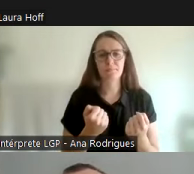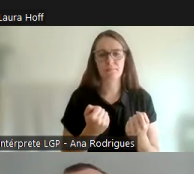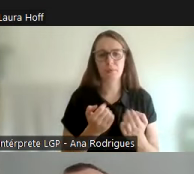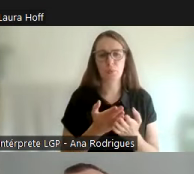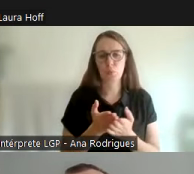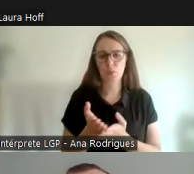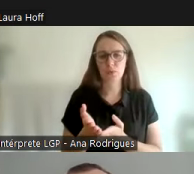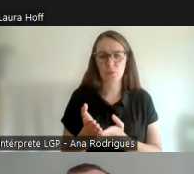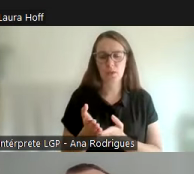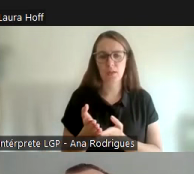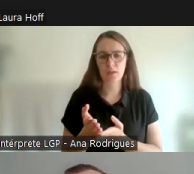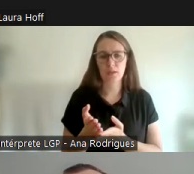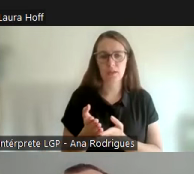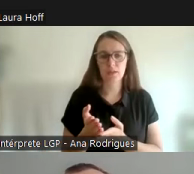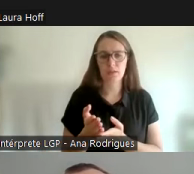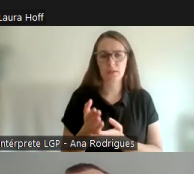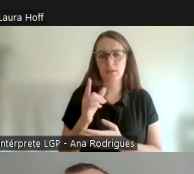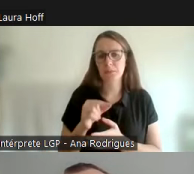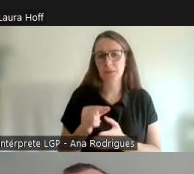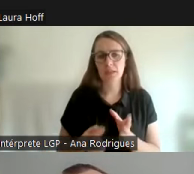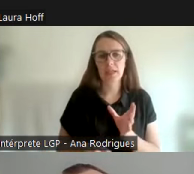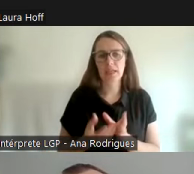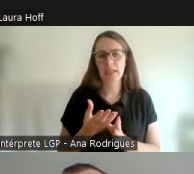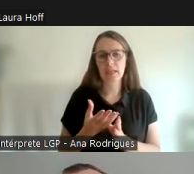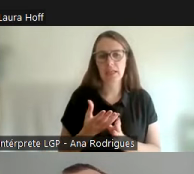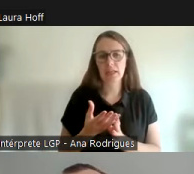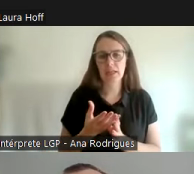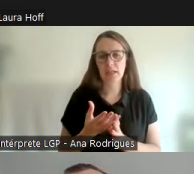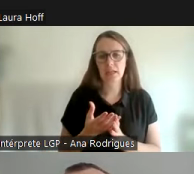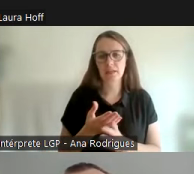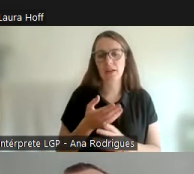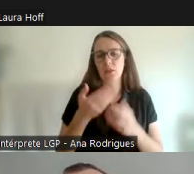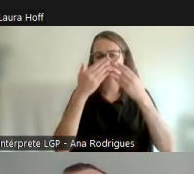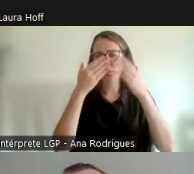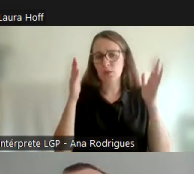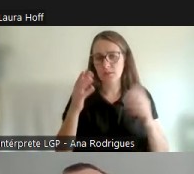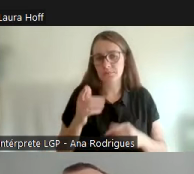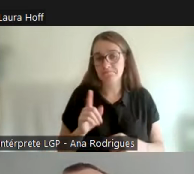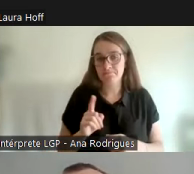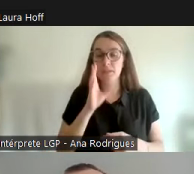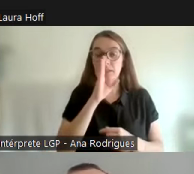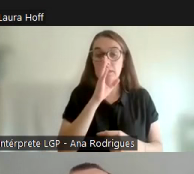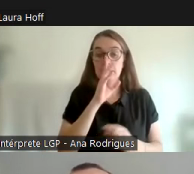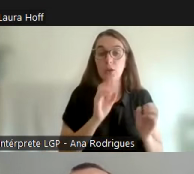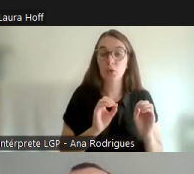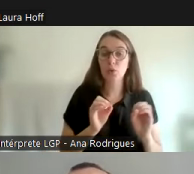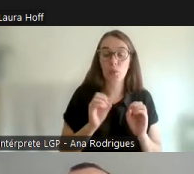maintain and create the democracy. If there is no people,